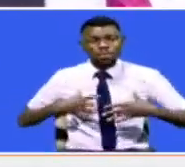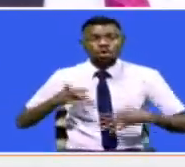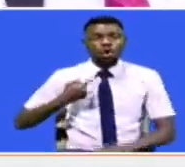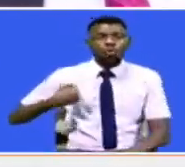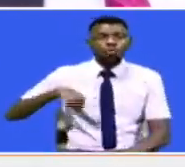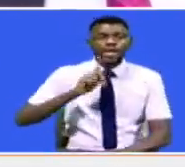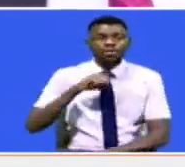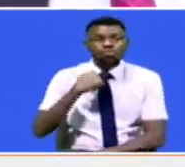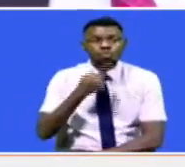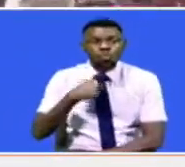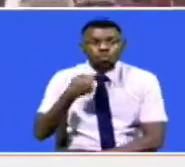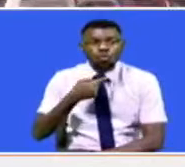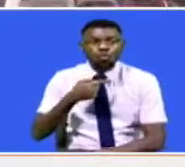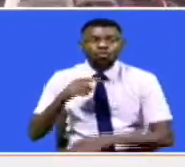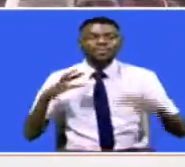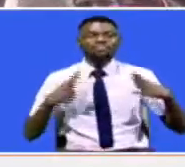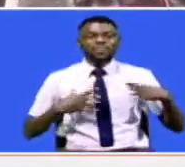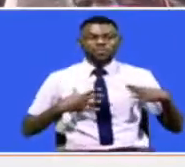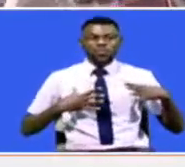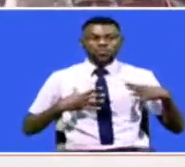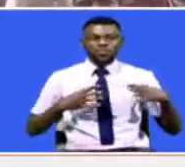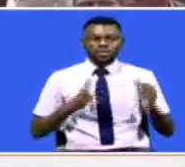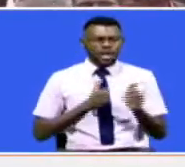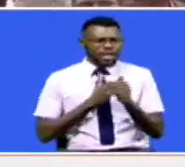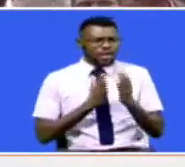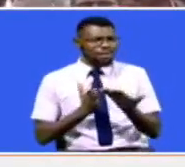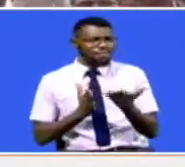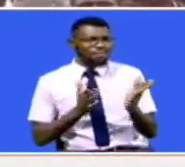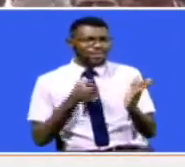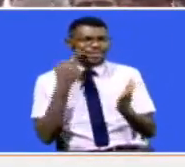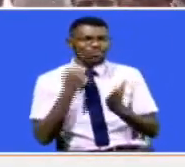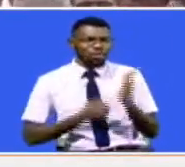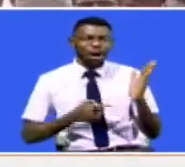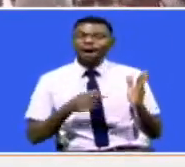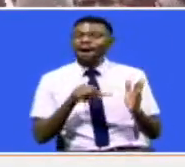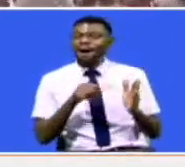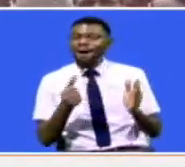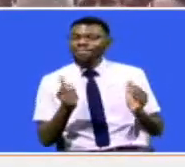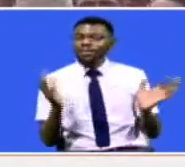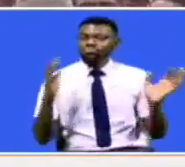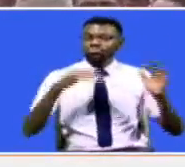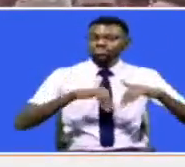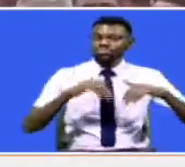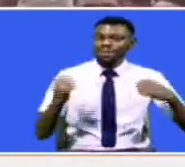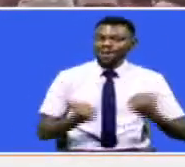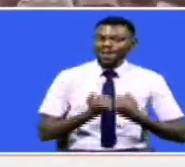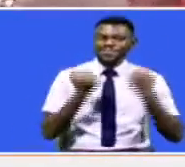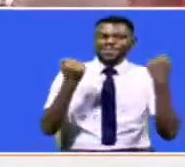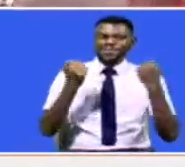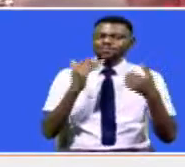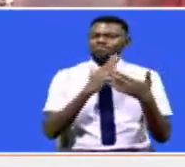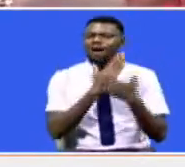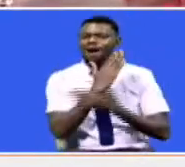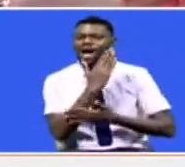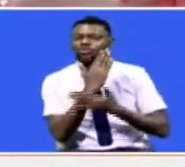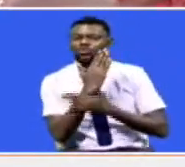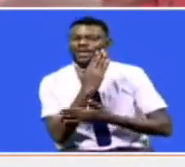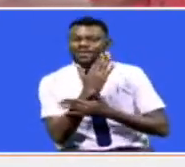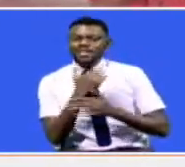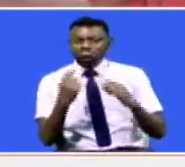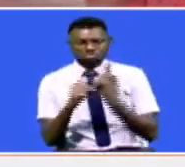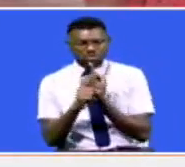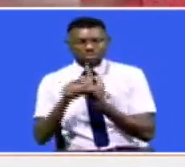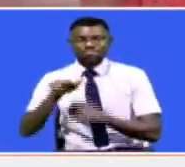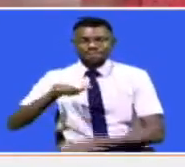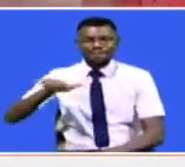are the people. According to the leaders, similar rallies will be held across the country. This as they